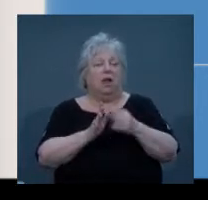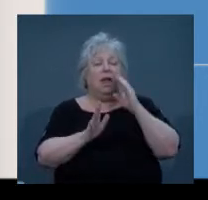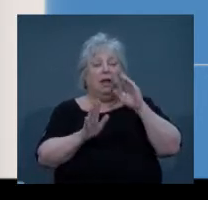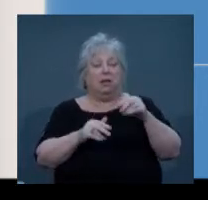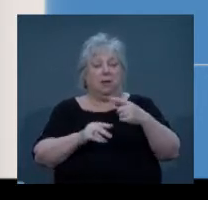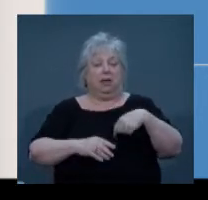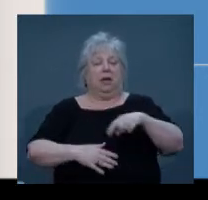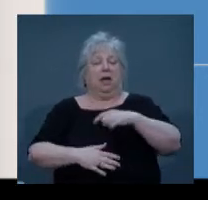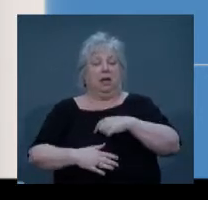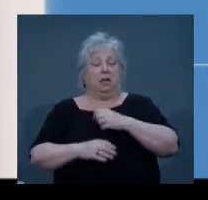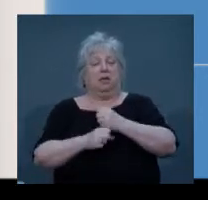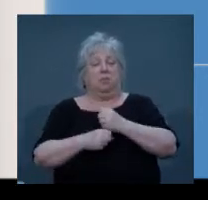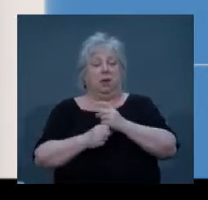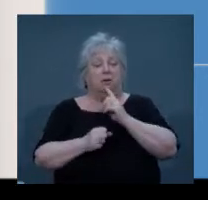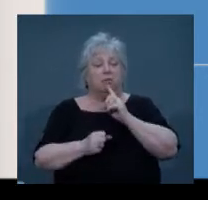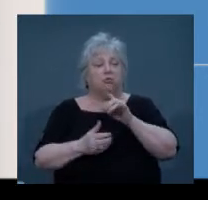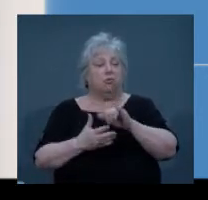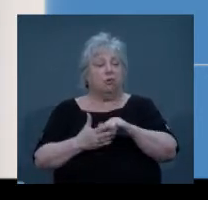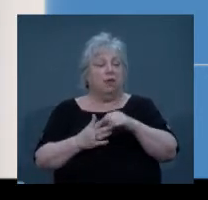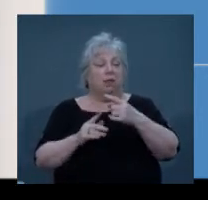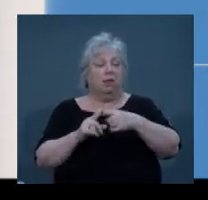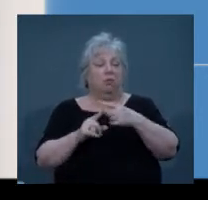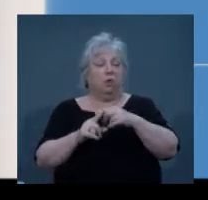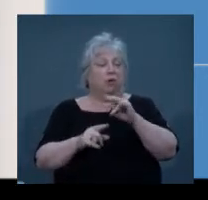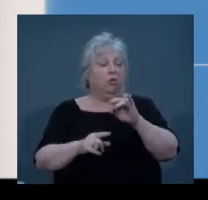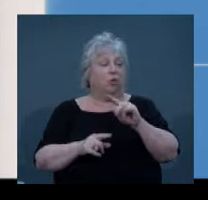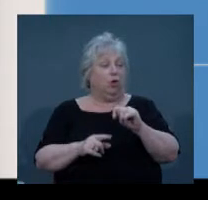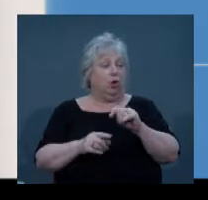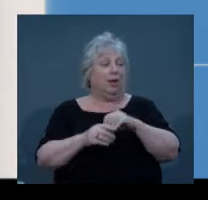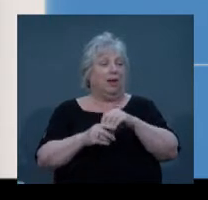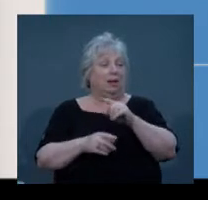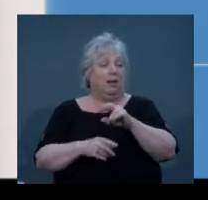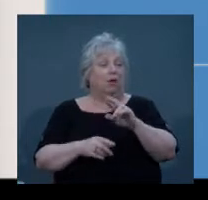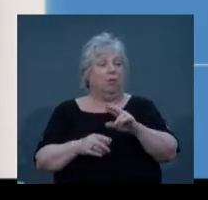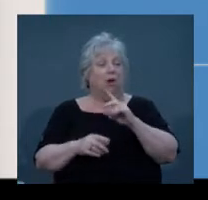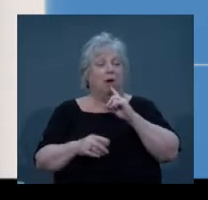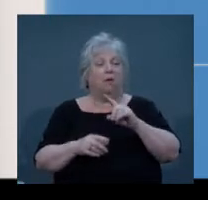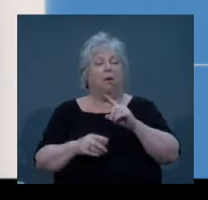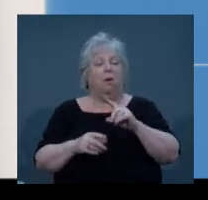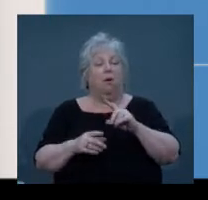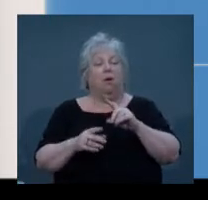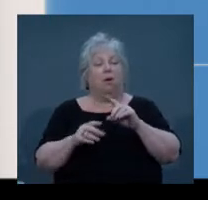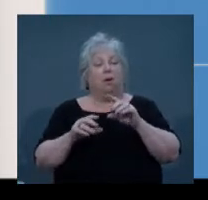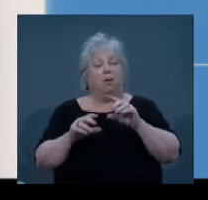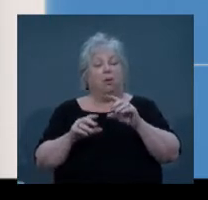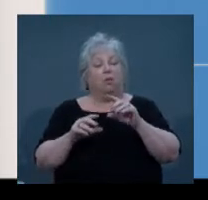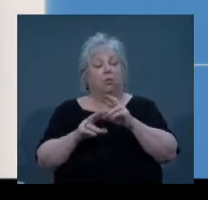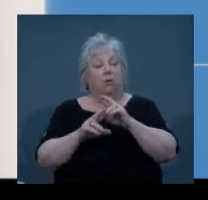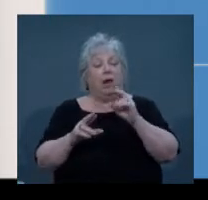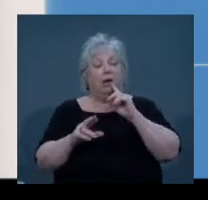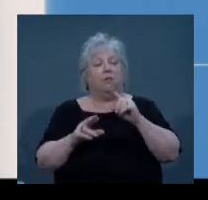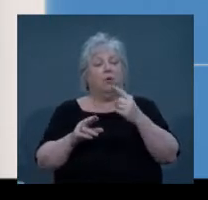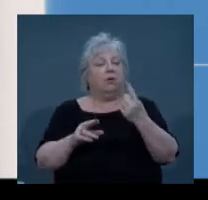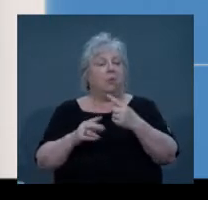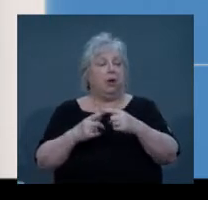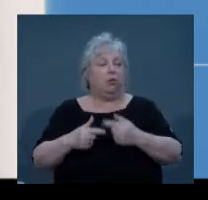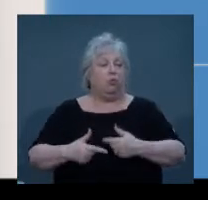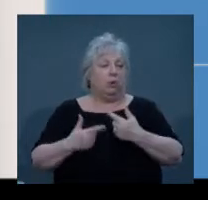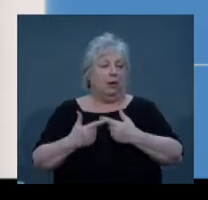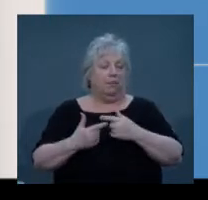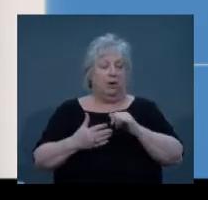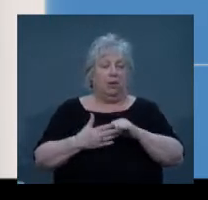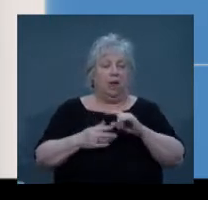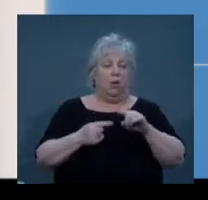expect us to make sure that the rental units in the city of Little Rock are habitable. That when they give a person